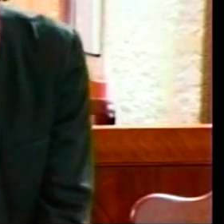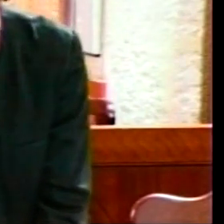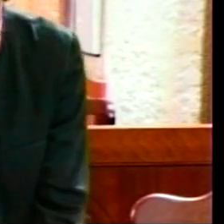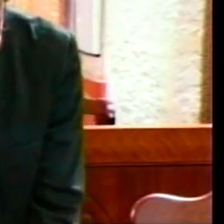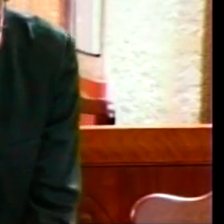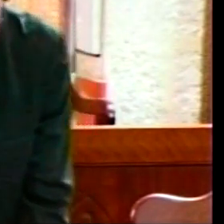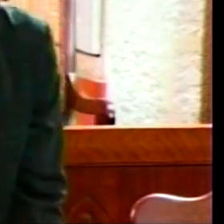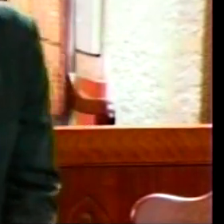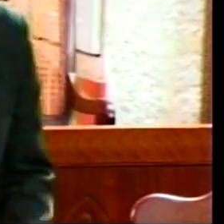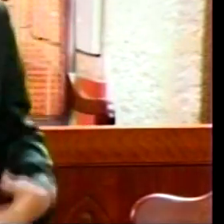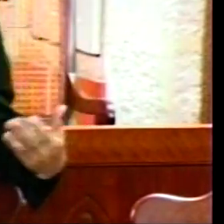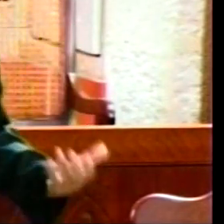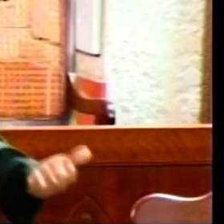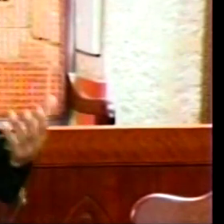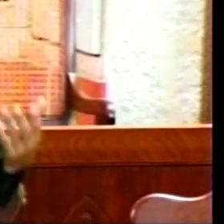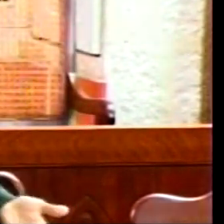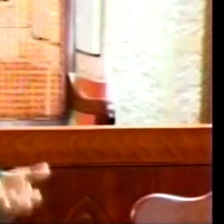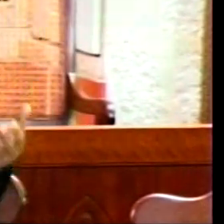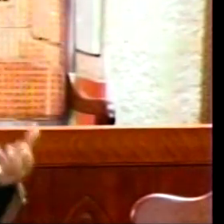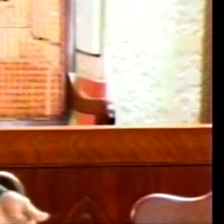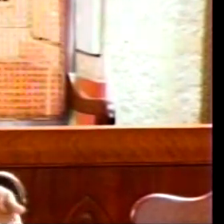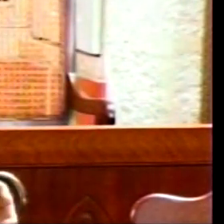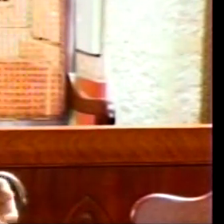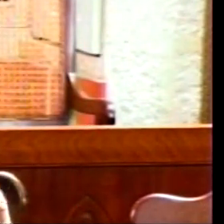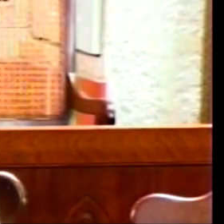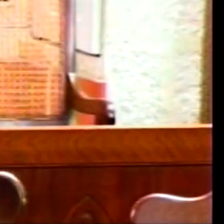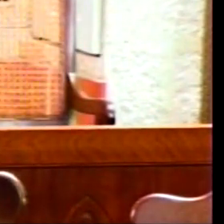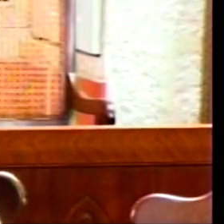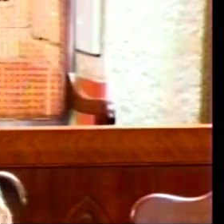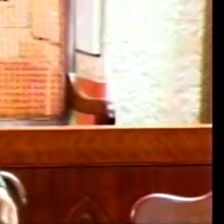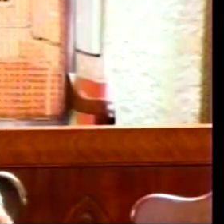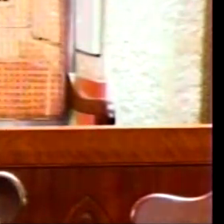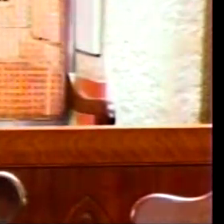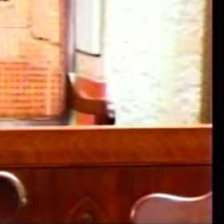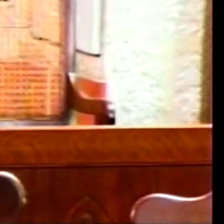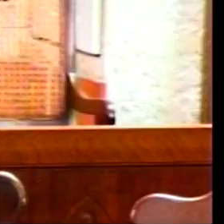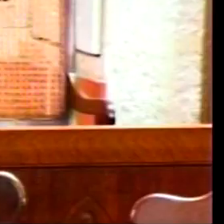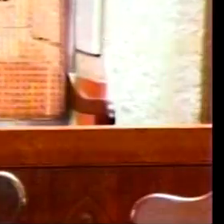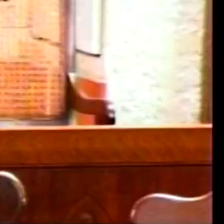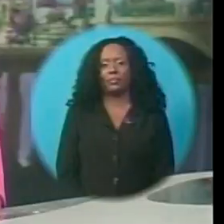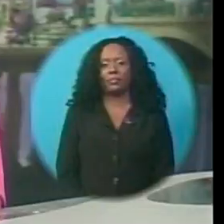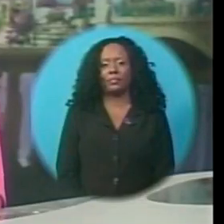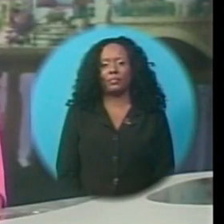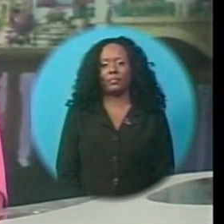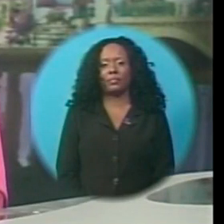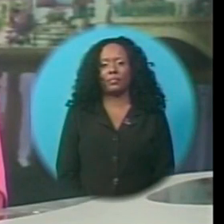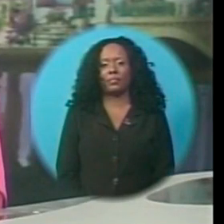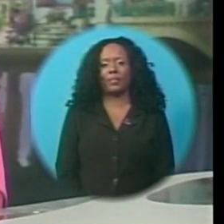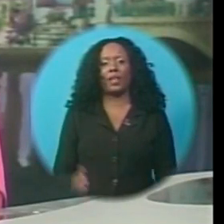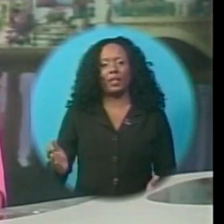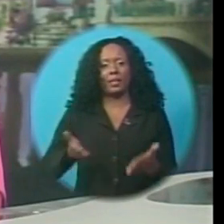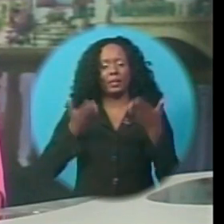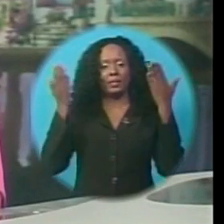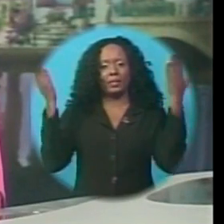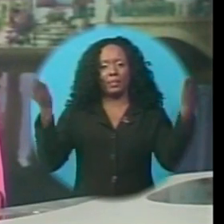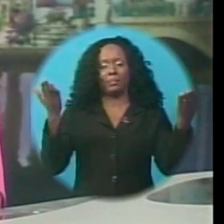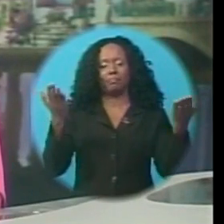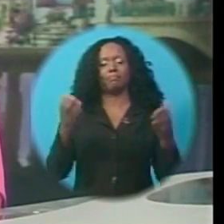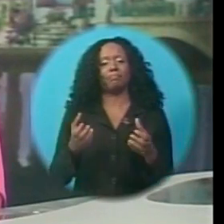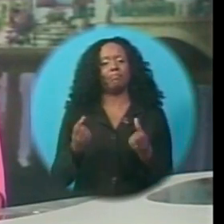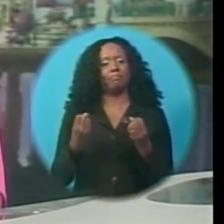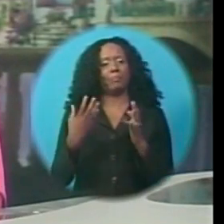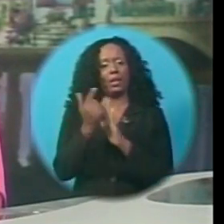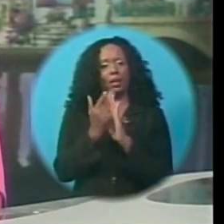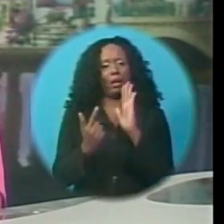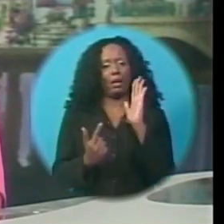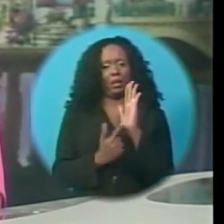well spent, don't worry about the rent. You know? Bring drink, somebody will pay. All of these subliminal messages.